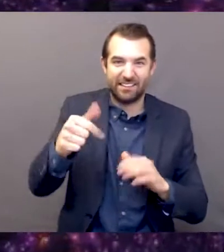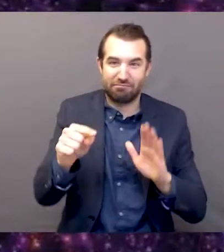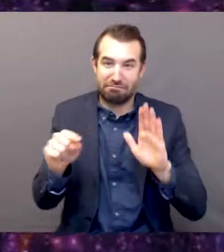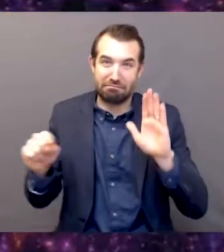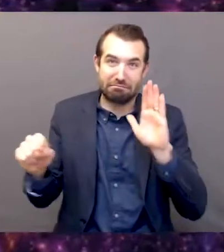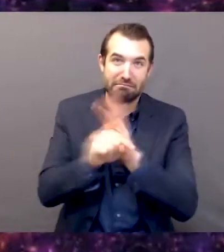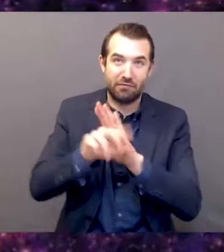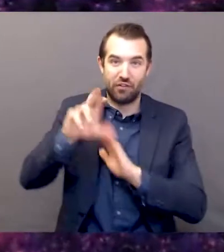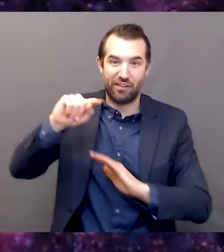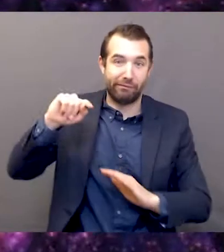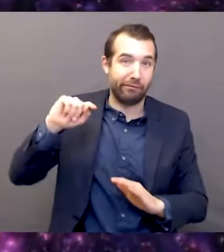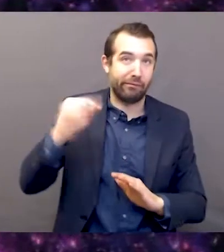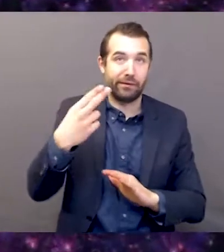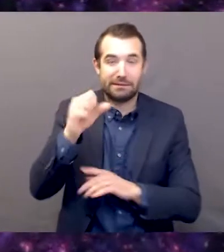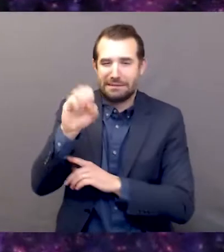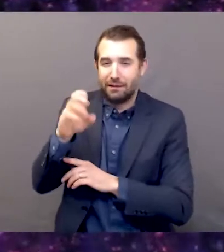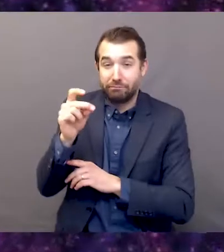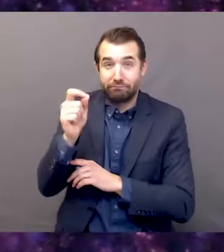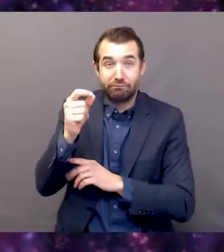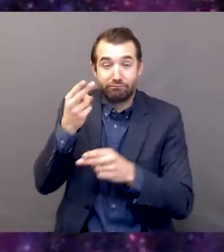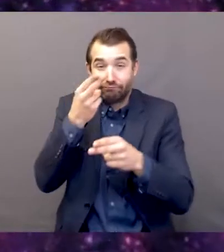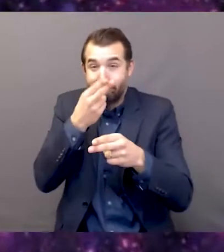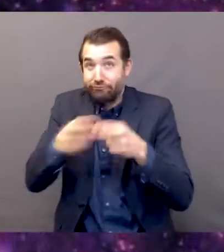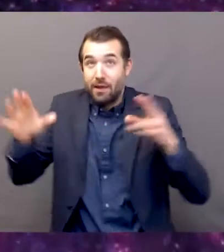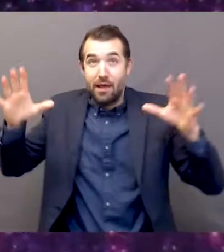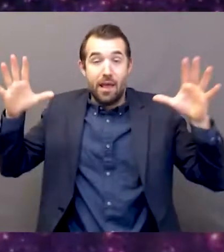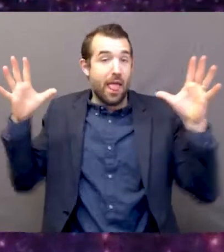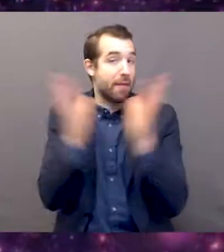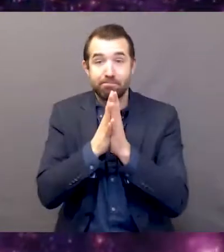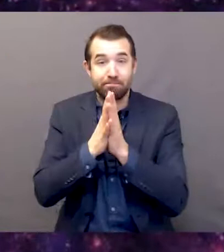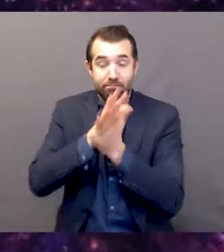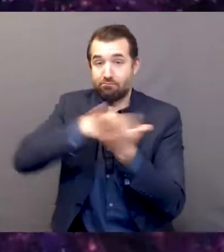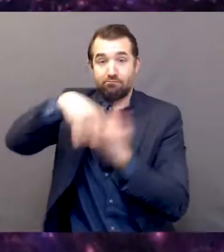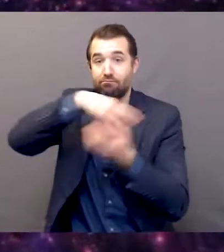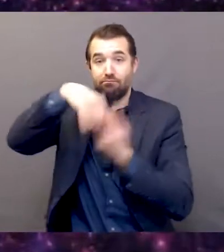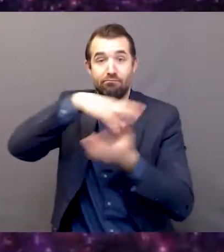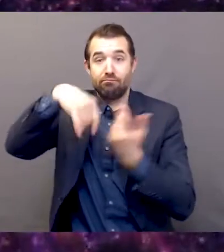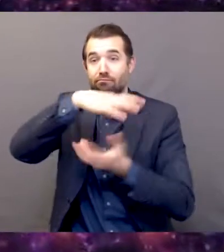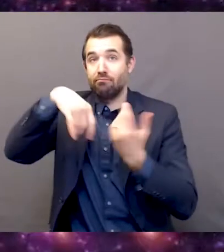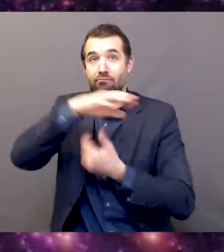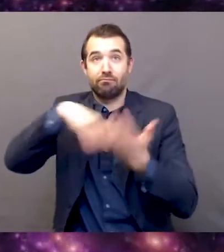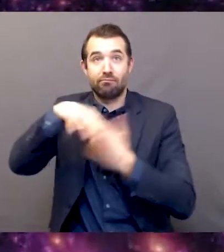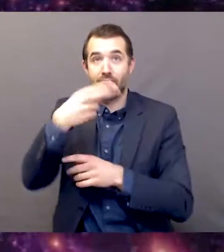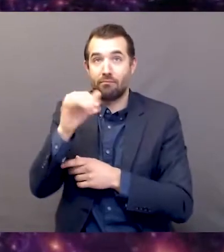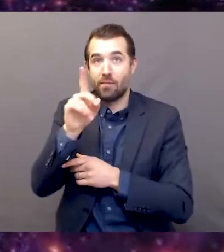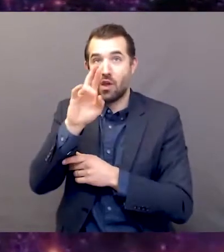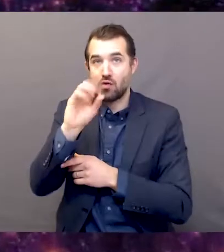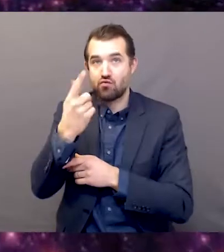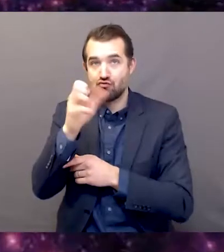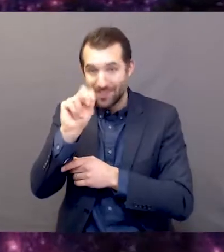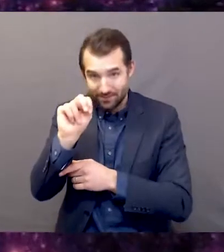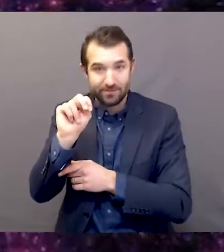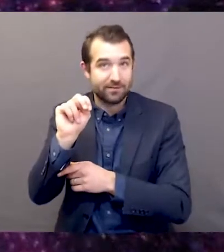inflation. After this, the universe continued to expand and cool. At very early times, the dominant elements in our universe, hydrogen and helium, were